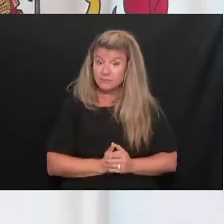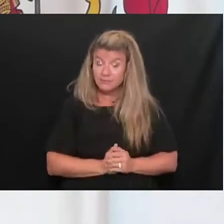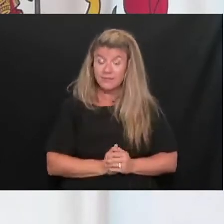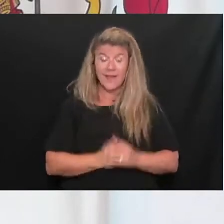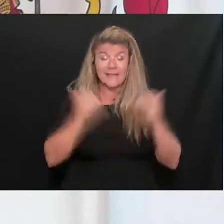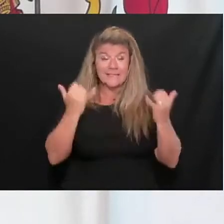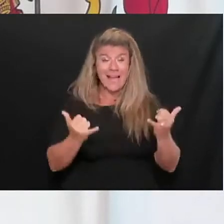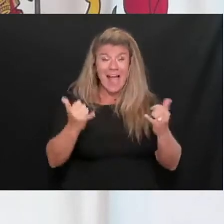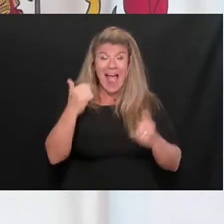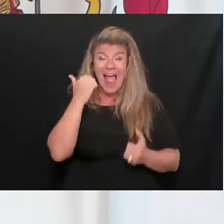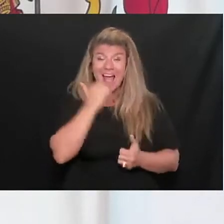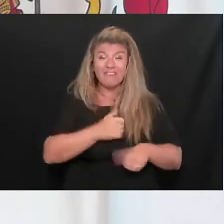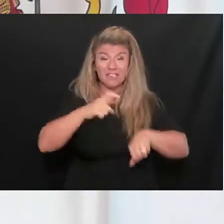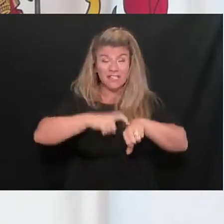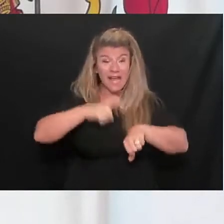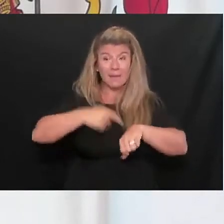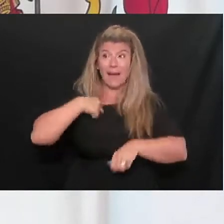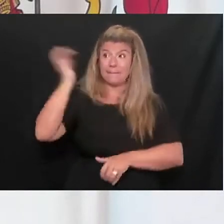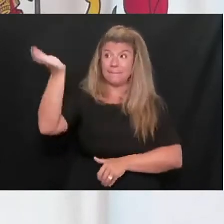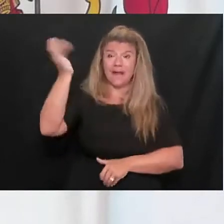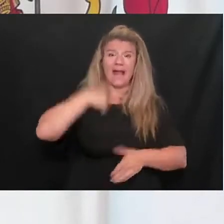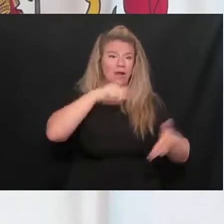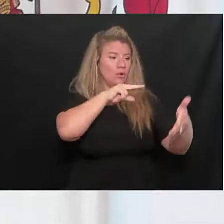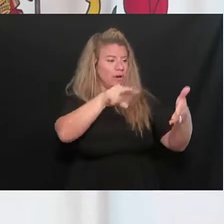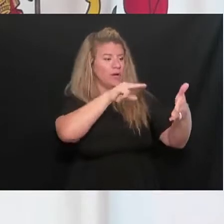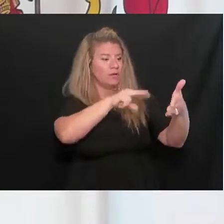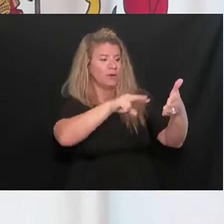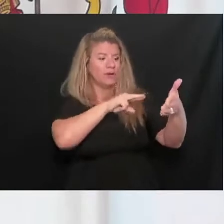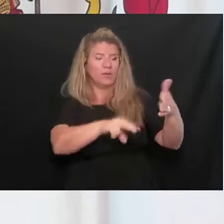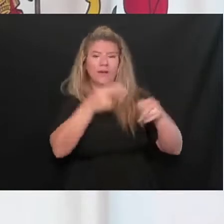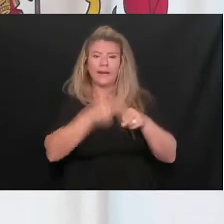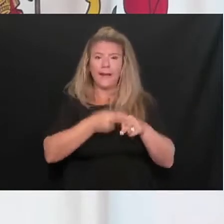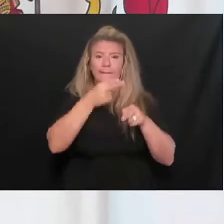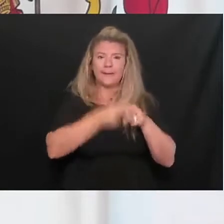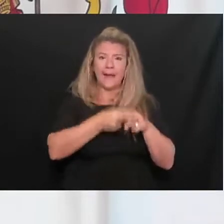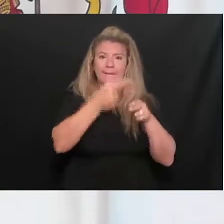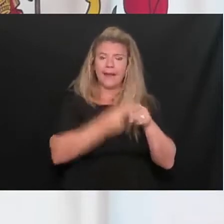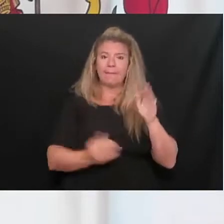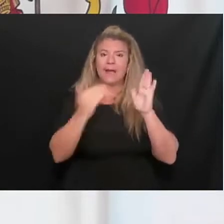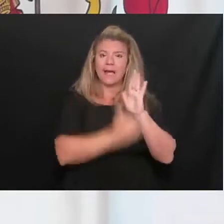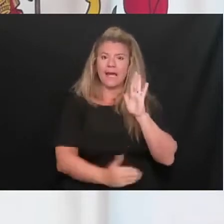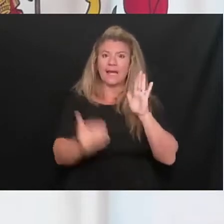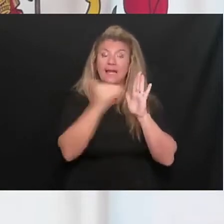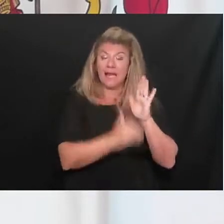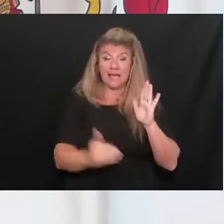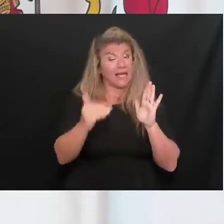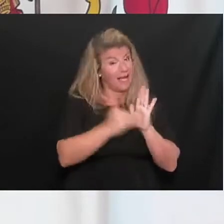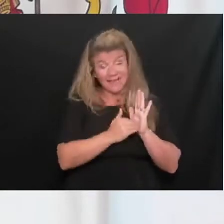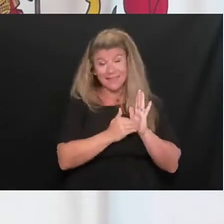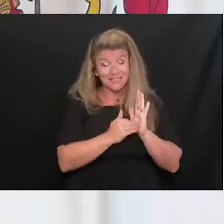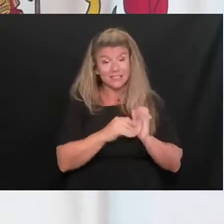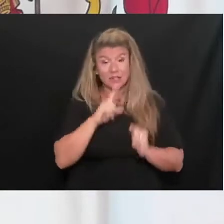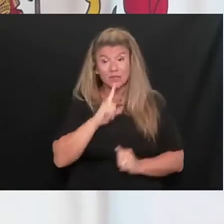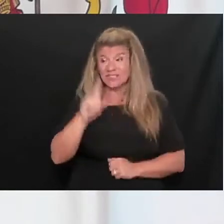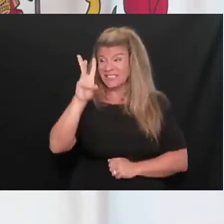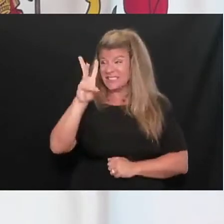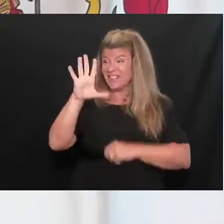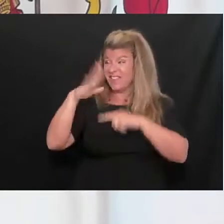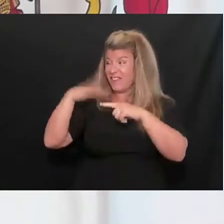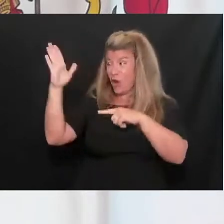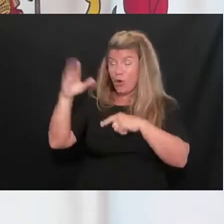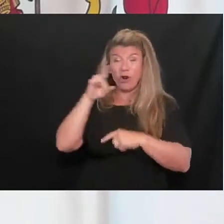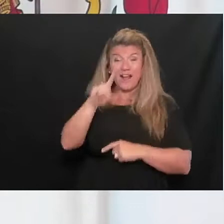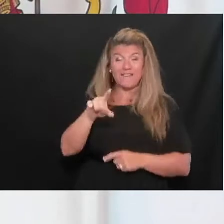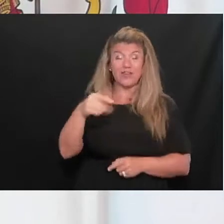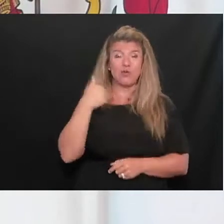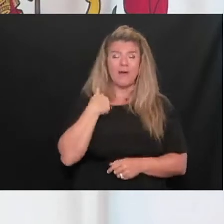read all these folks all the time when I'm here. From the standpoint of 65 and older, if you have